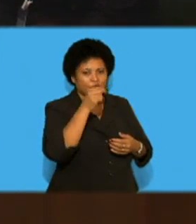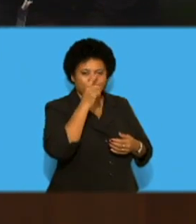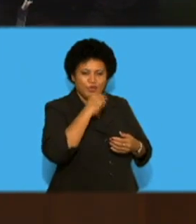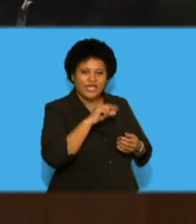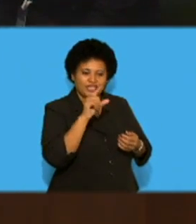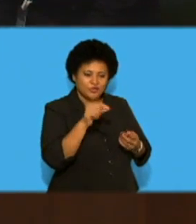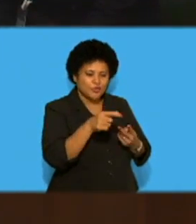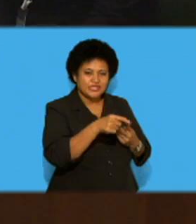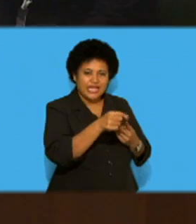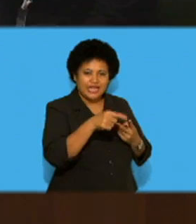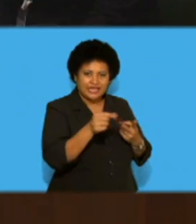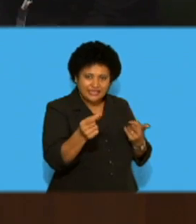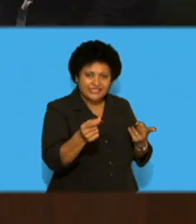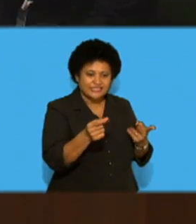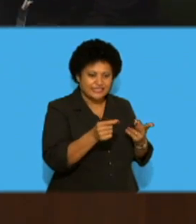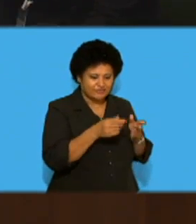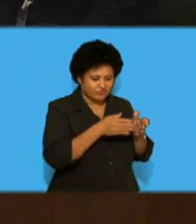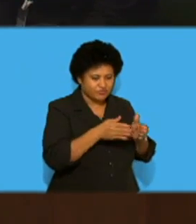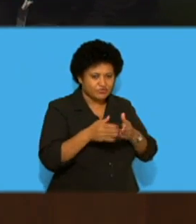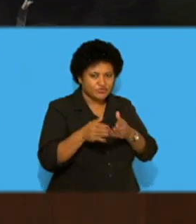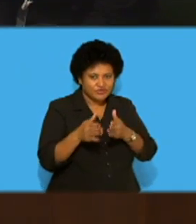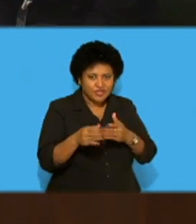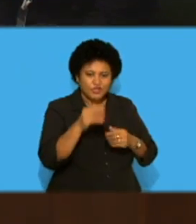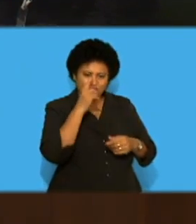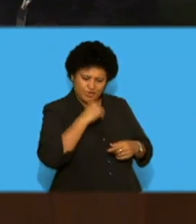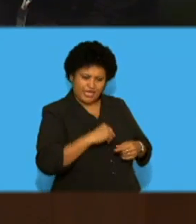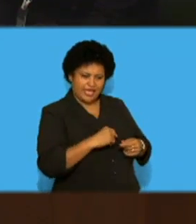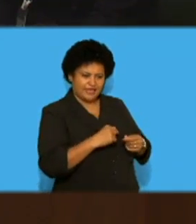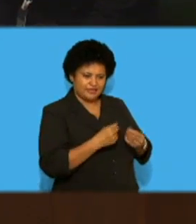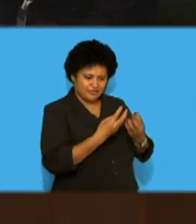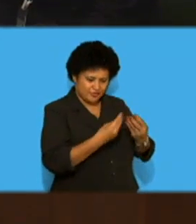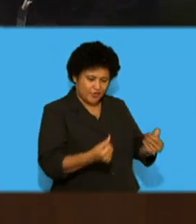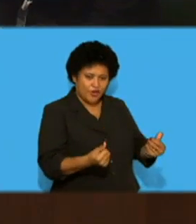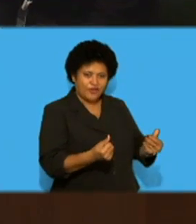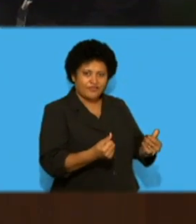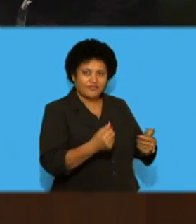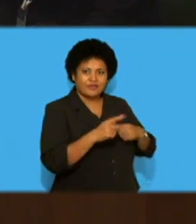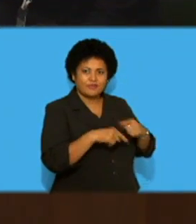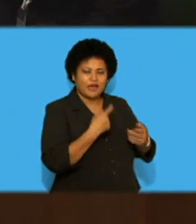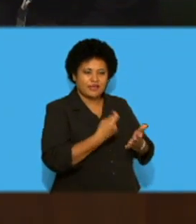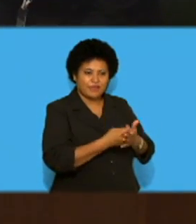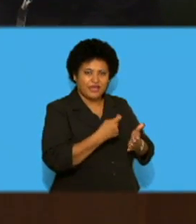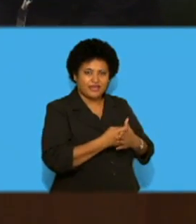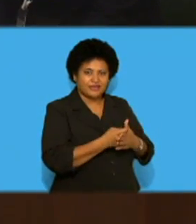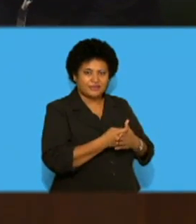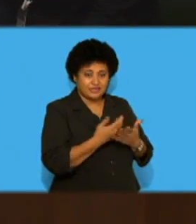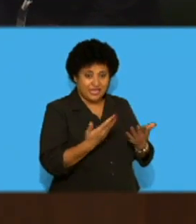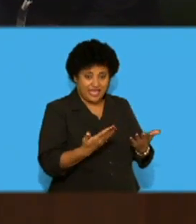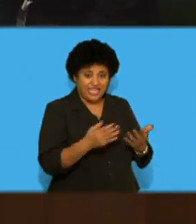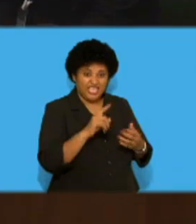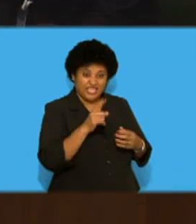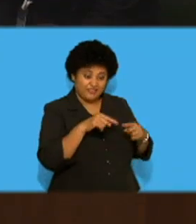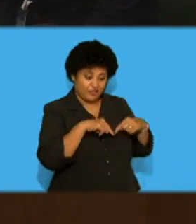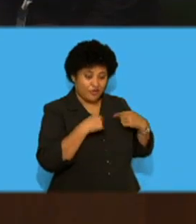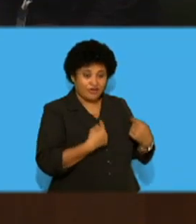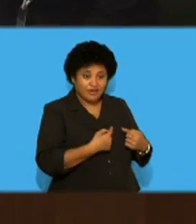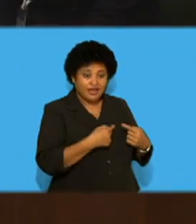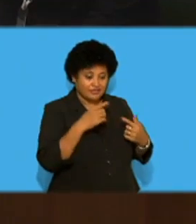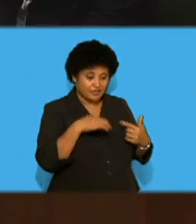various statistics. We can spin anything you want, in particular if you do not have your heart in the right place. Let me give you some